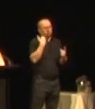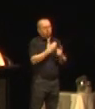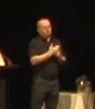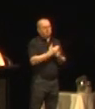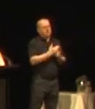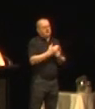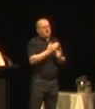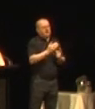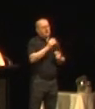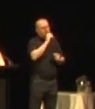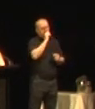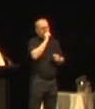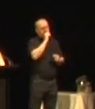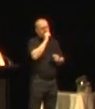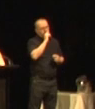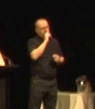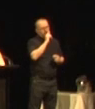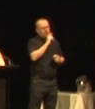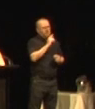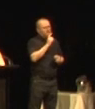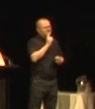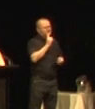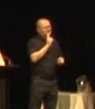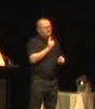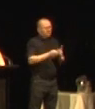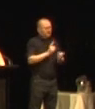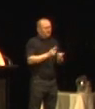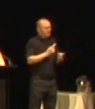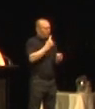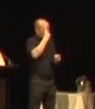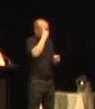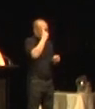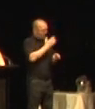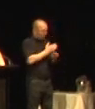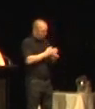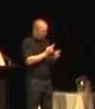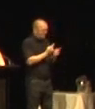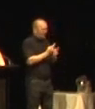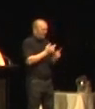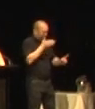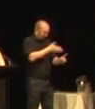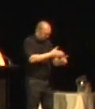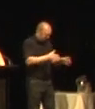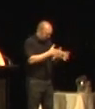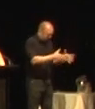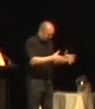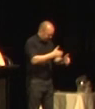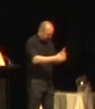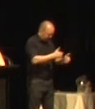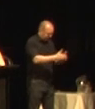almost always, the thing I think I'm working on, the thing we think we're working on, is never the thing we're actually working on. Everything's sort of